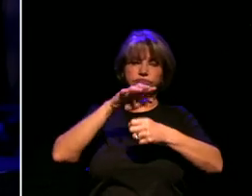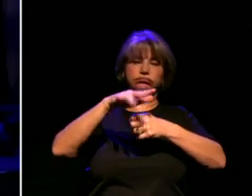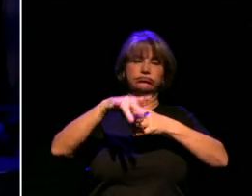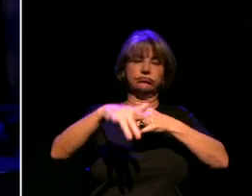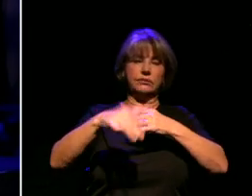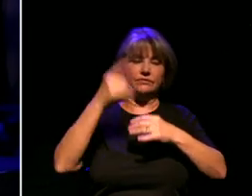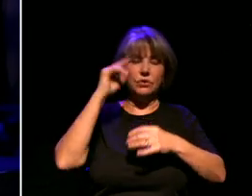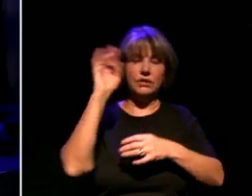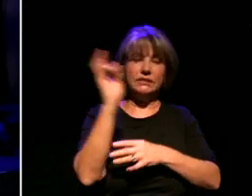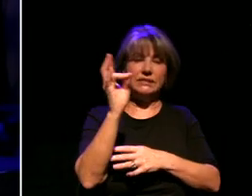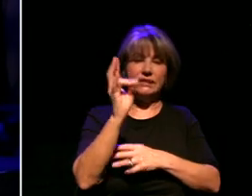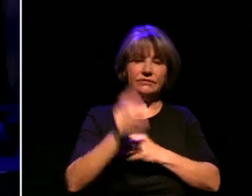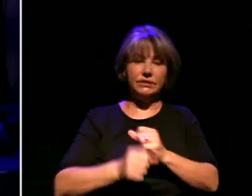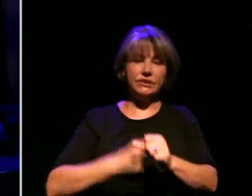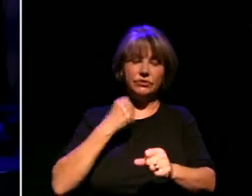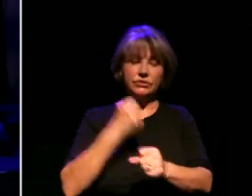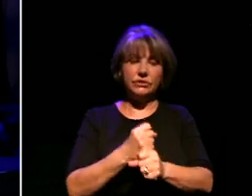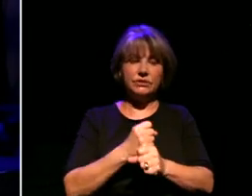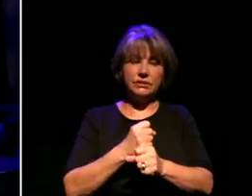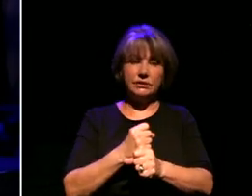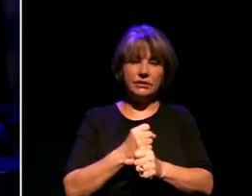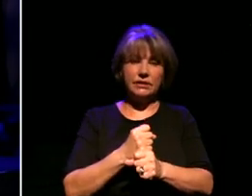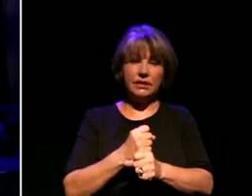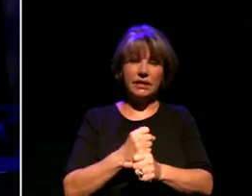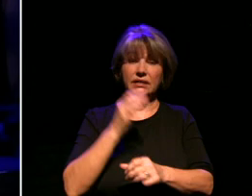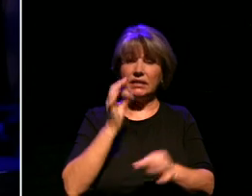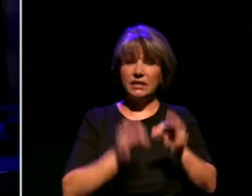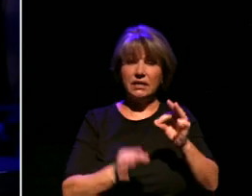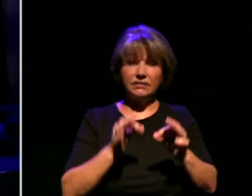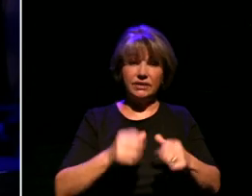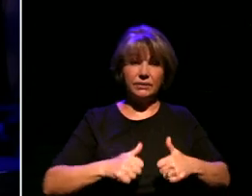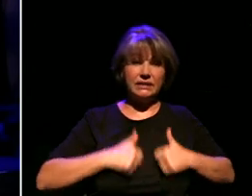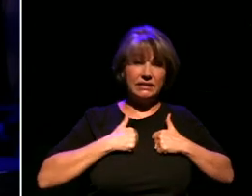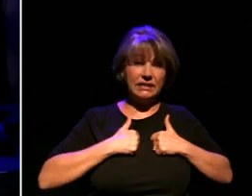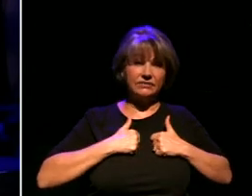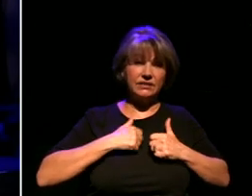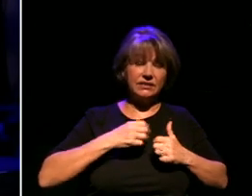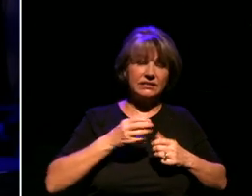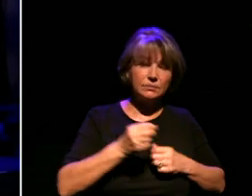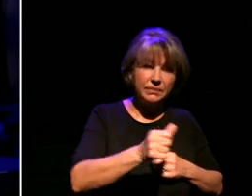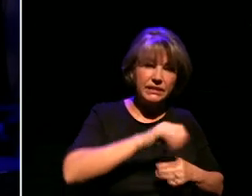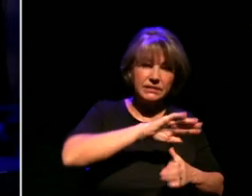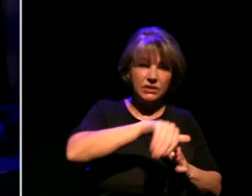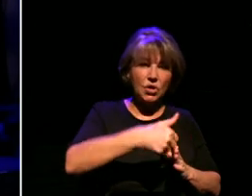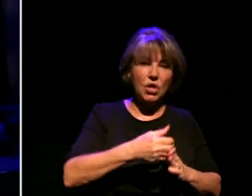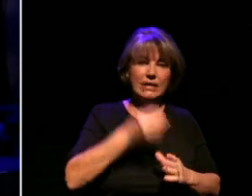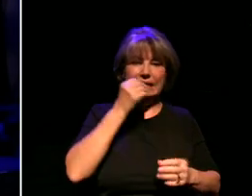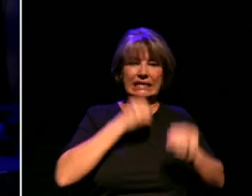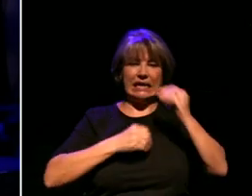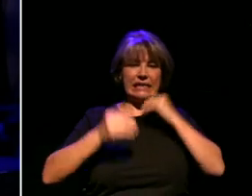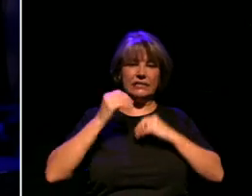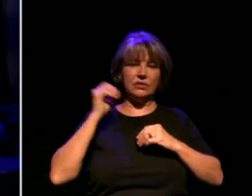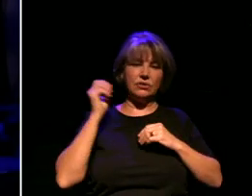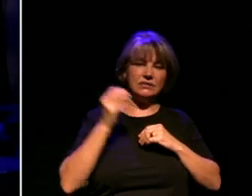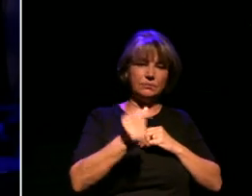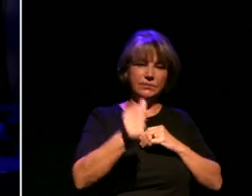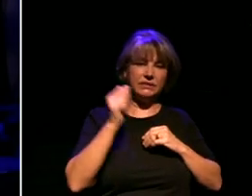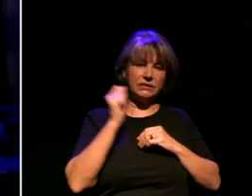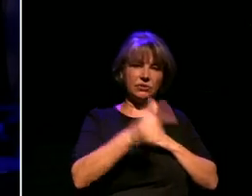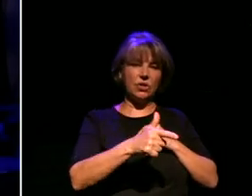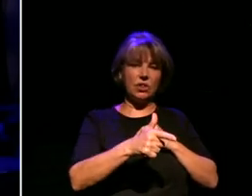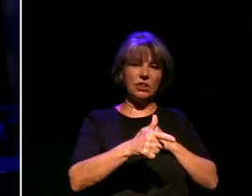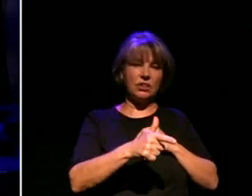for 7 years. And if they would have lived on it all and ate it all and spent it all, they would